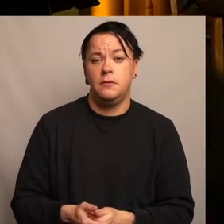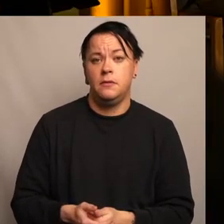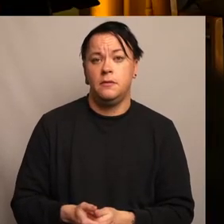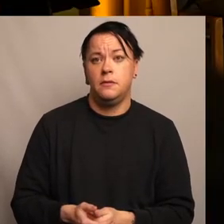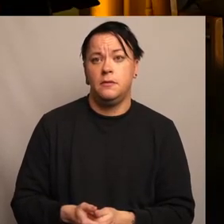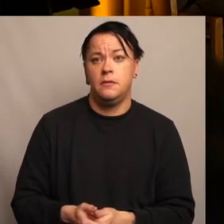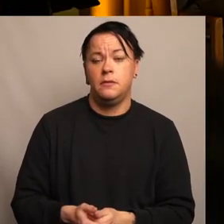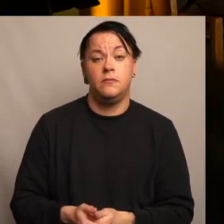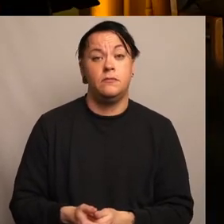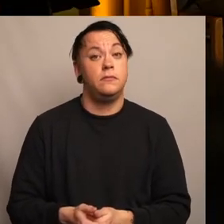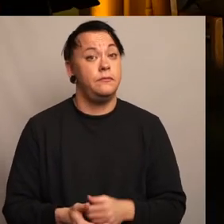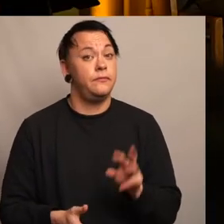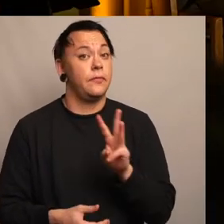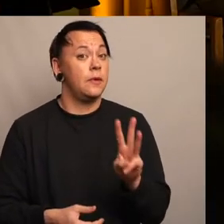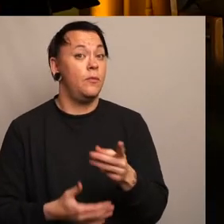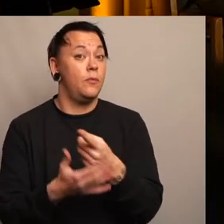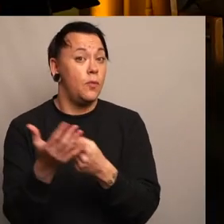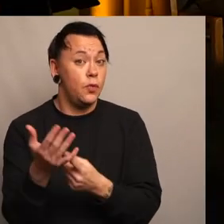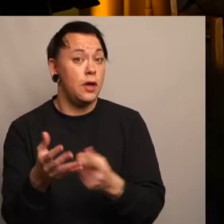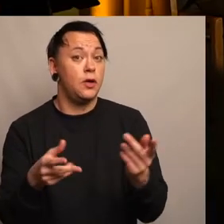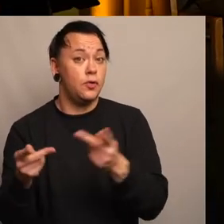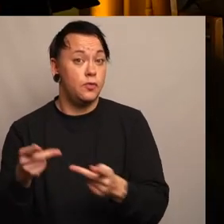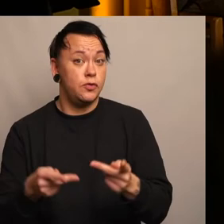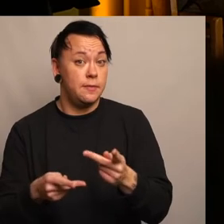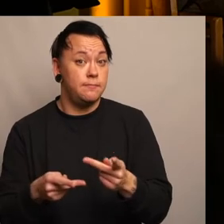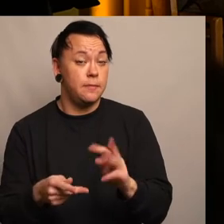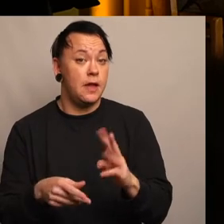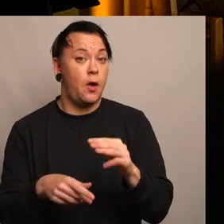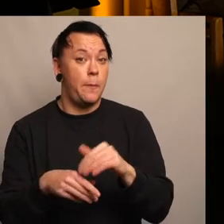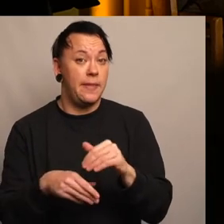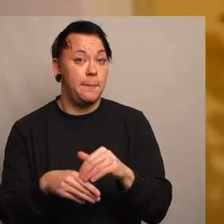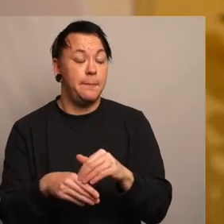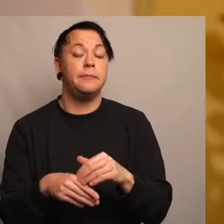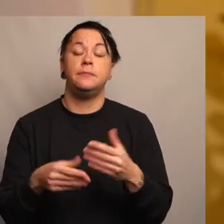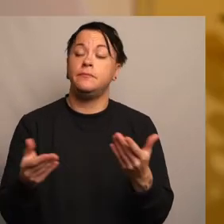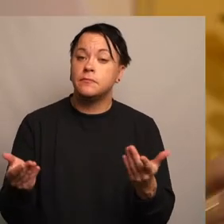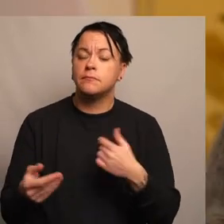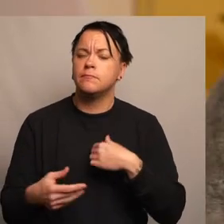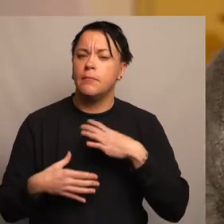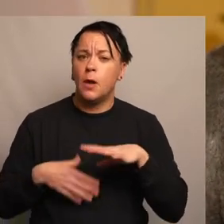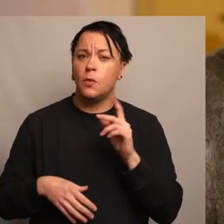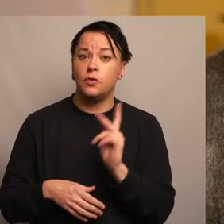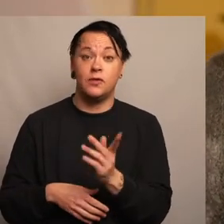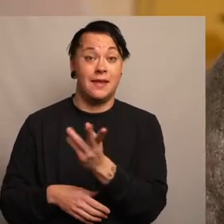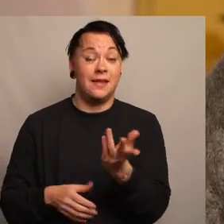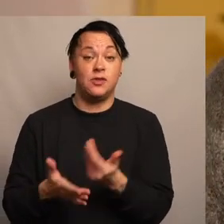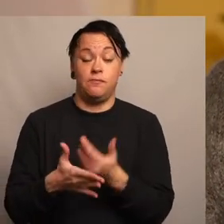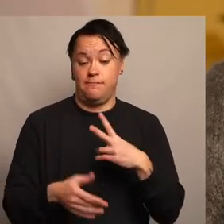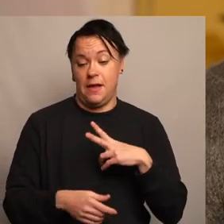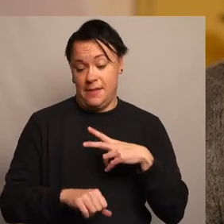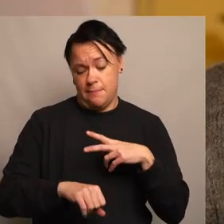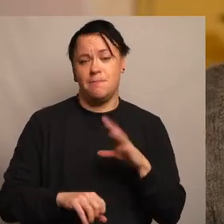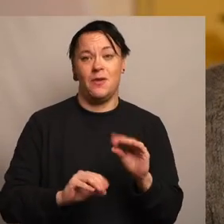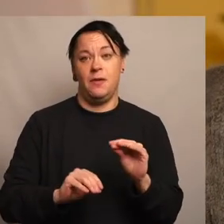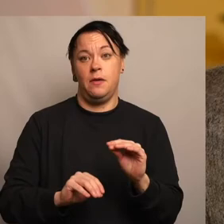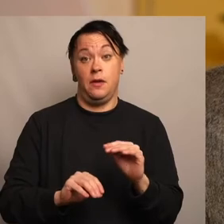Is there other question online? I would like to ask you, because we have a couple of time, and we're the last. Are